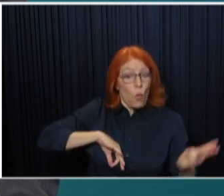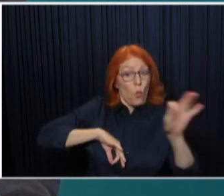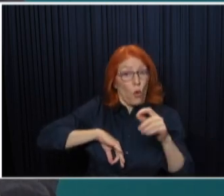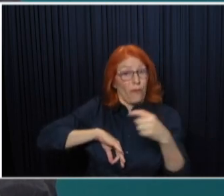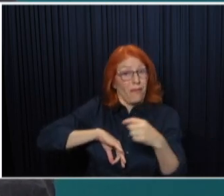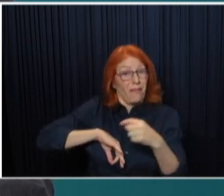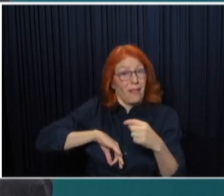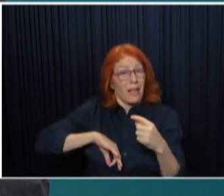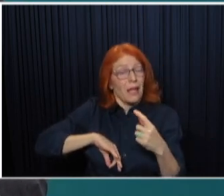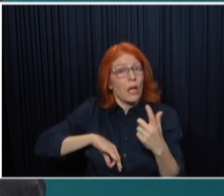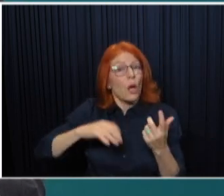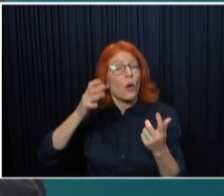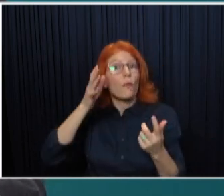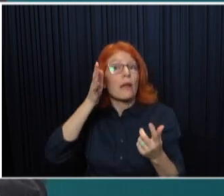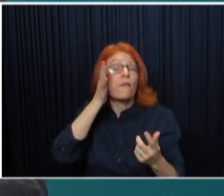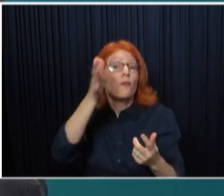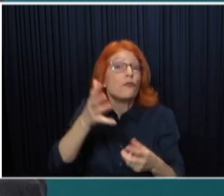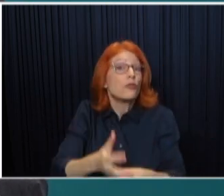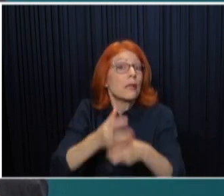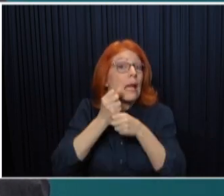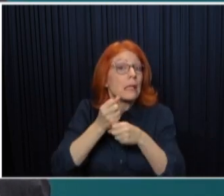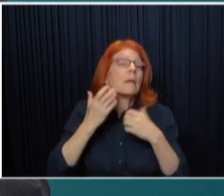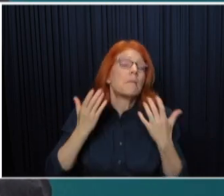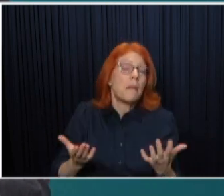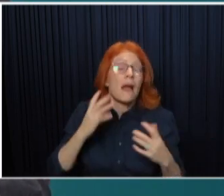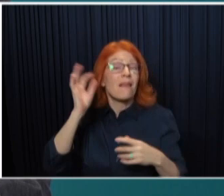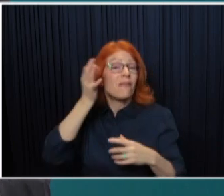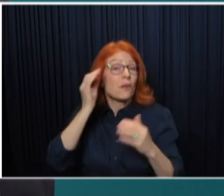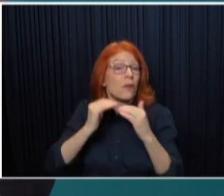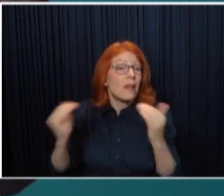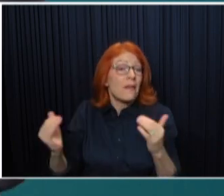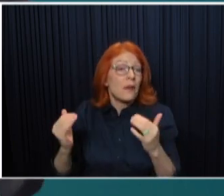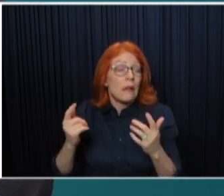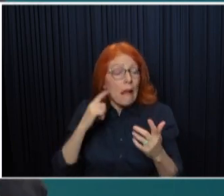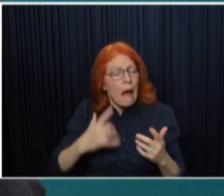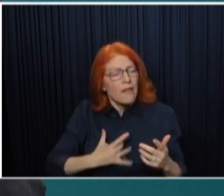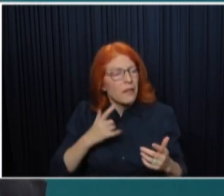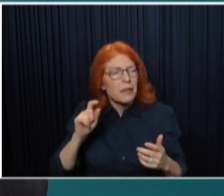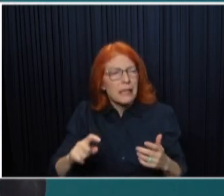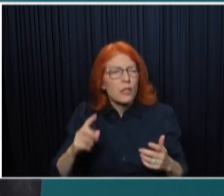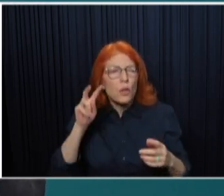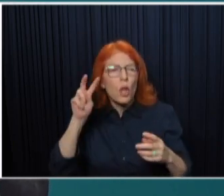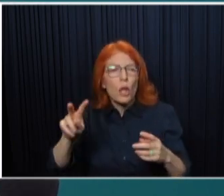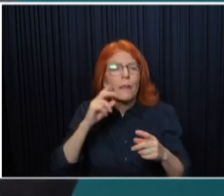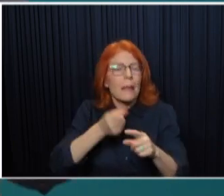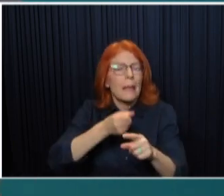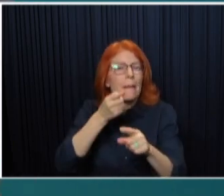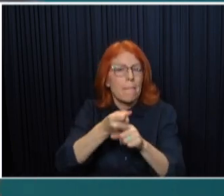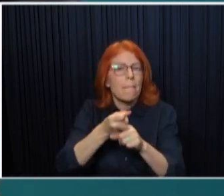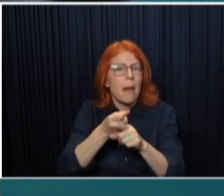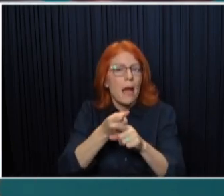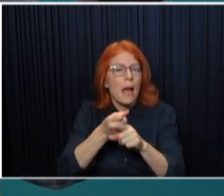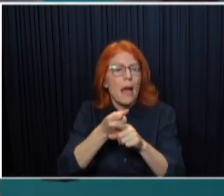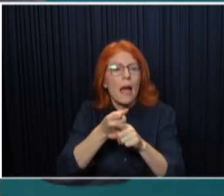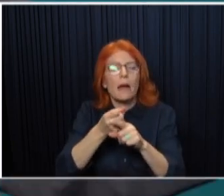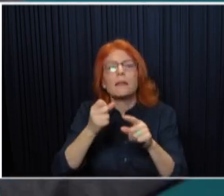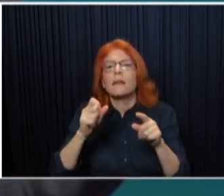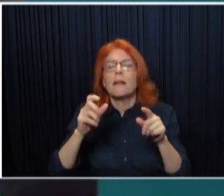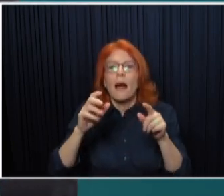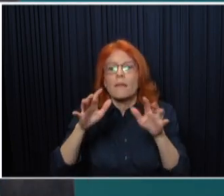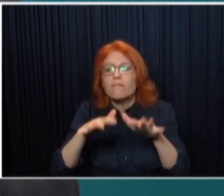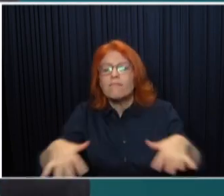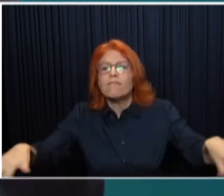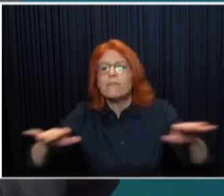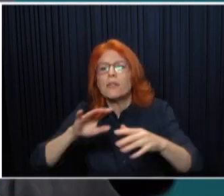of what we're going to get? And at the federal level, I think that we need to start looking at the impact across the board, the